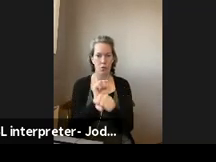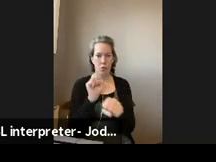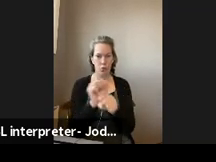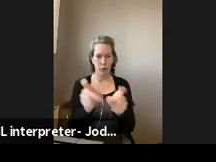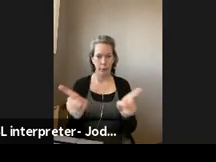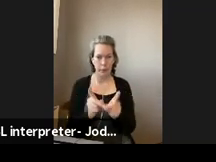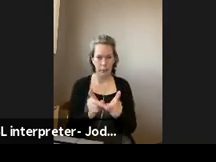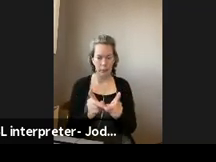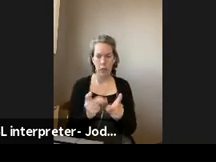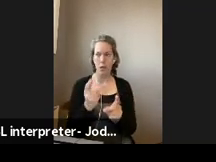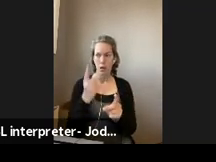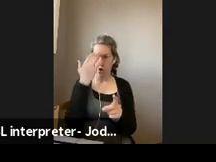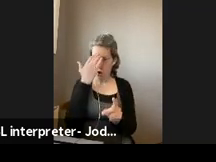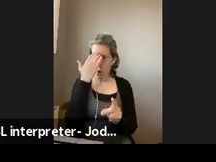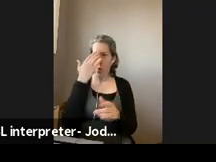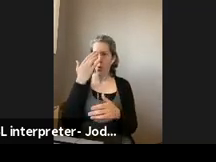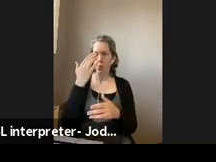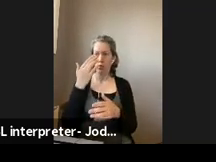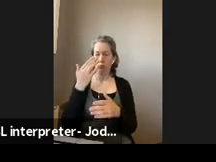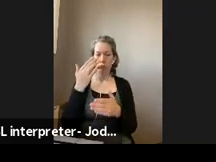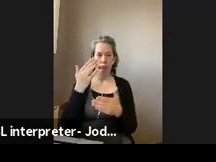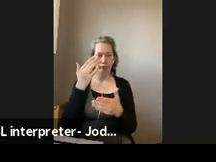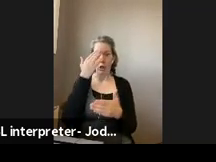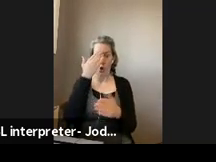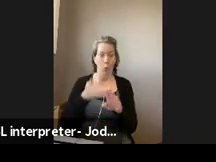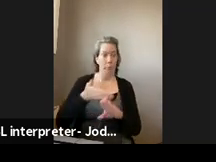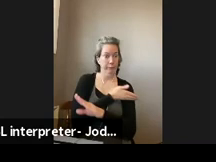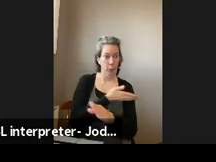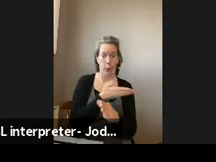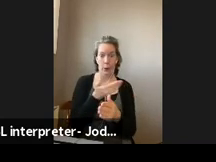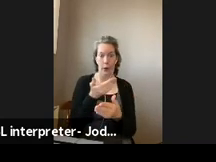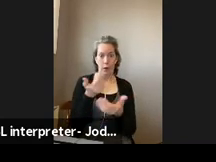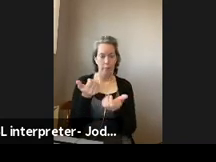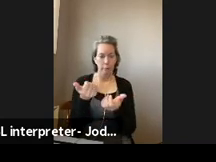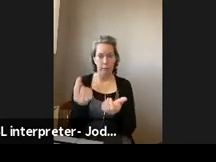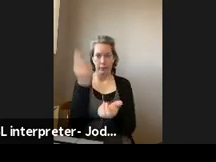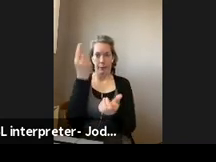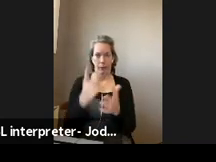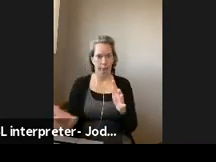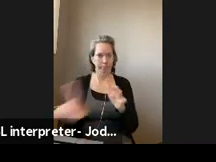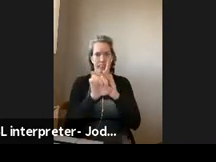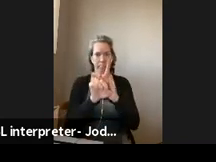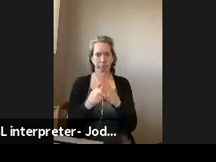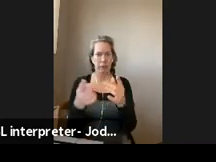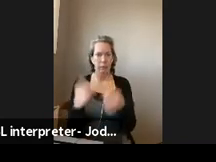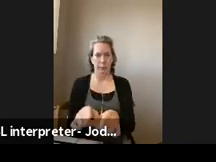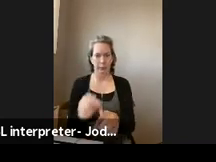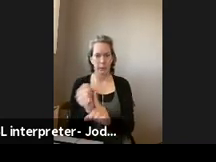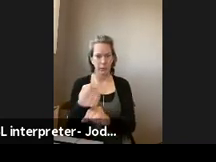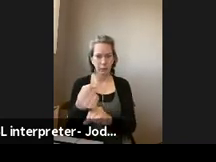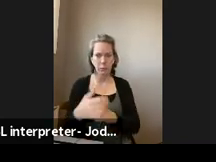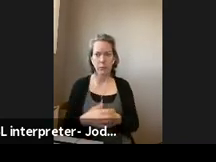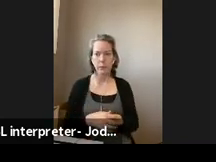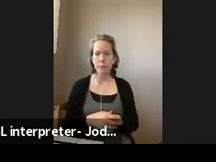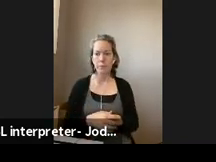before anything does happen, and make sure that you're kind of looking out for your peers at work as well, making sure everybody knows the code word, making sure